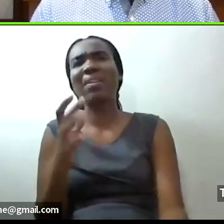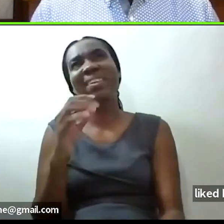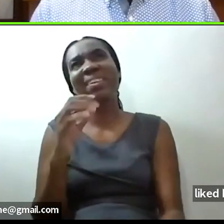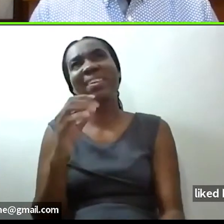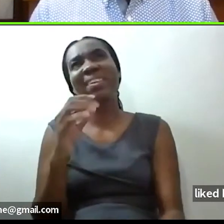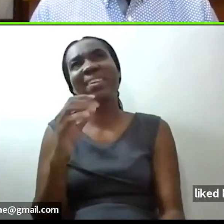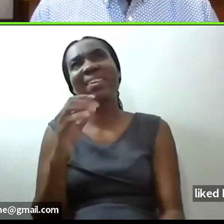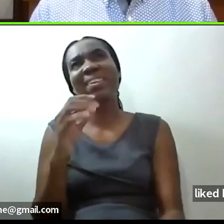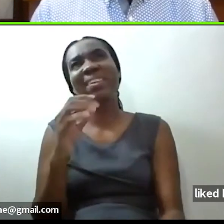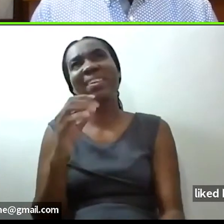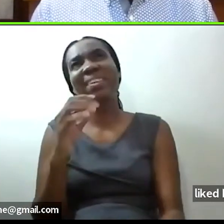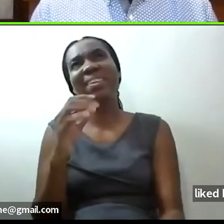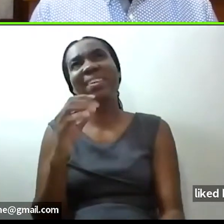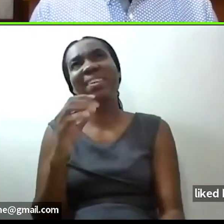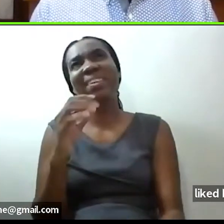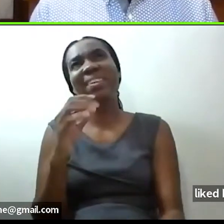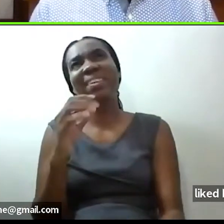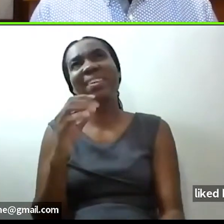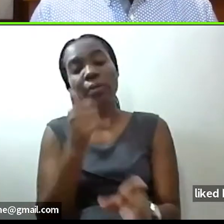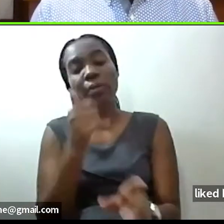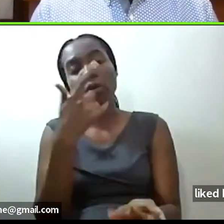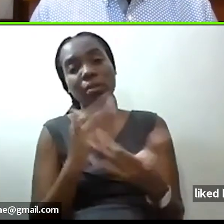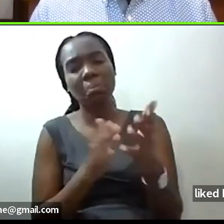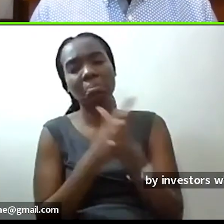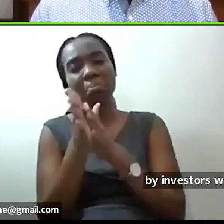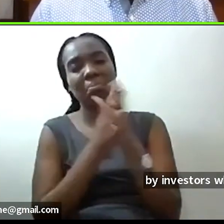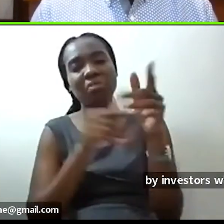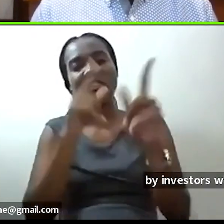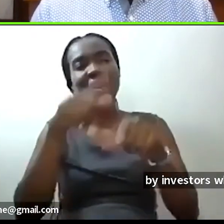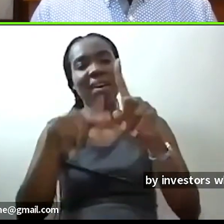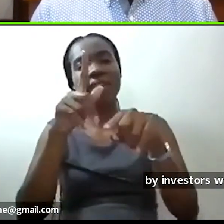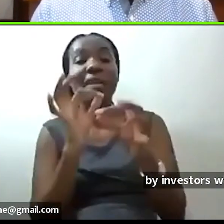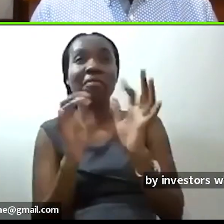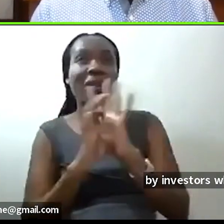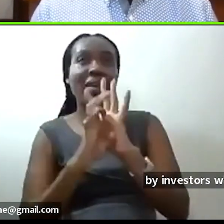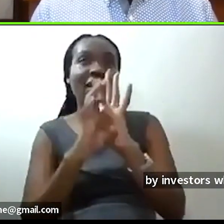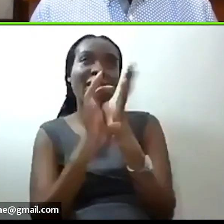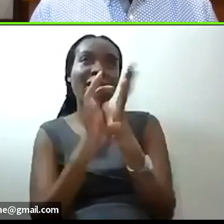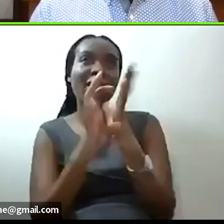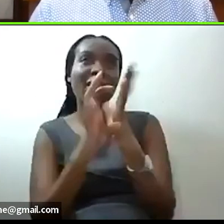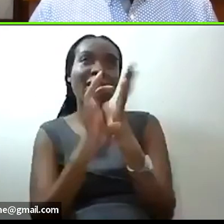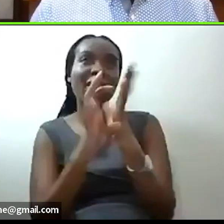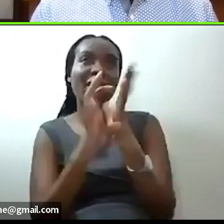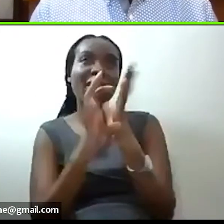of interest will vary. So if they project, for instance, the rate of interest will